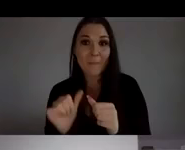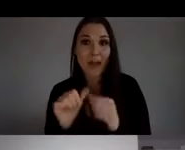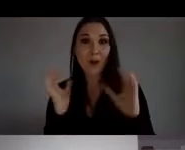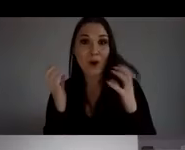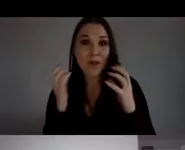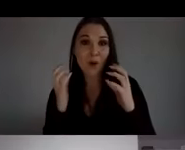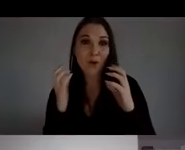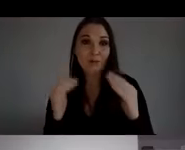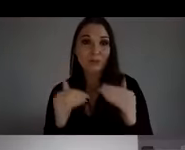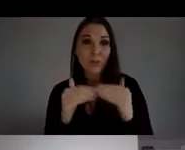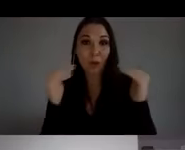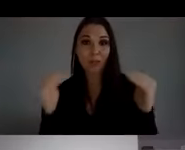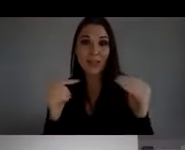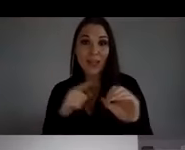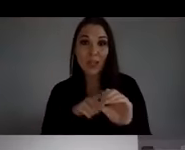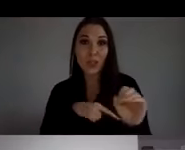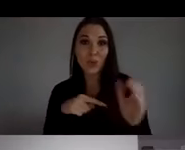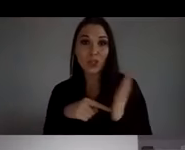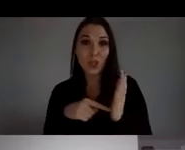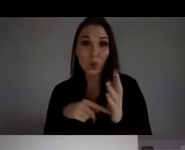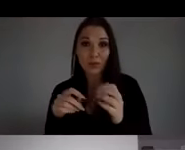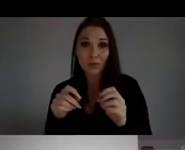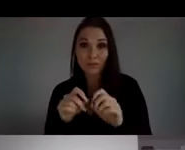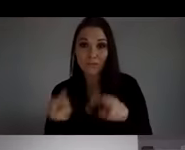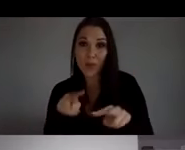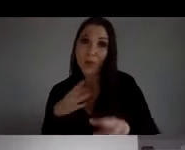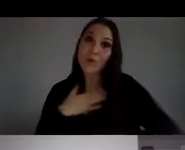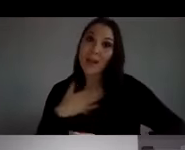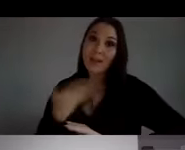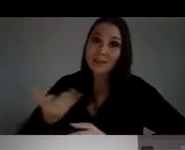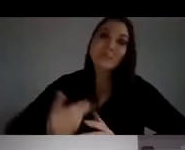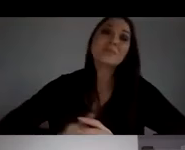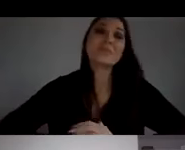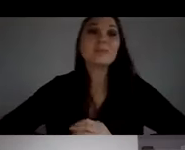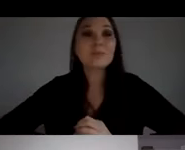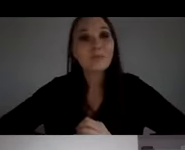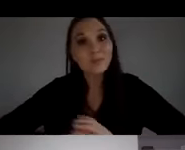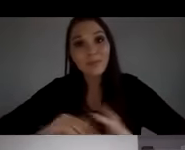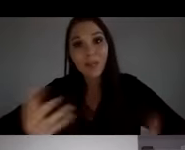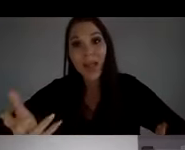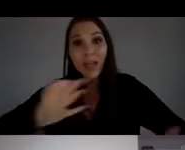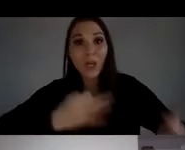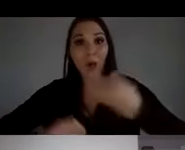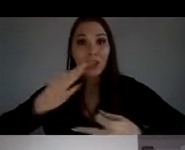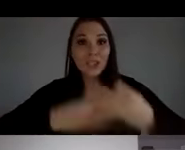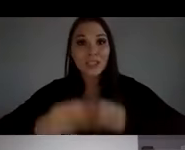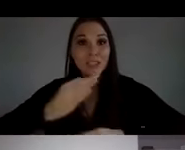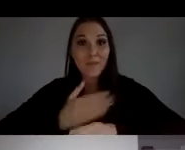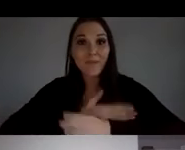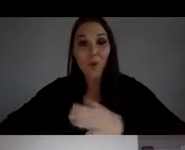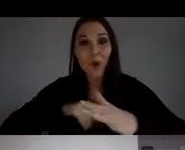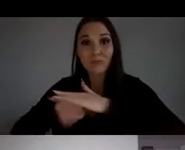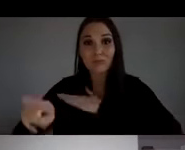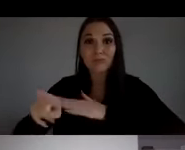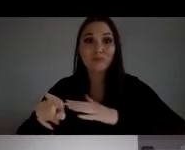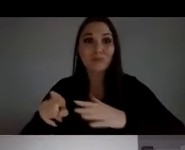could do a little YouTube video if you'd be open to it as well, of course. Has anyone got any questions before we go into